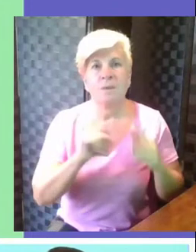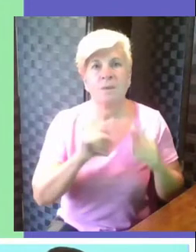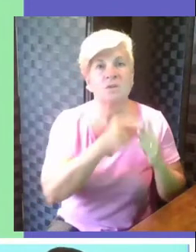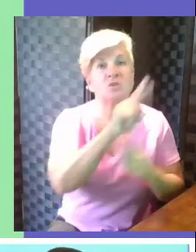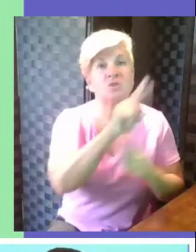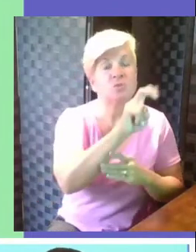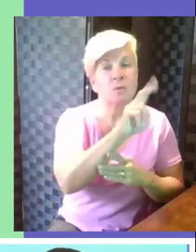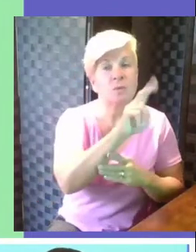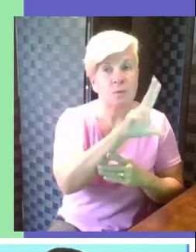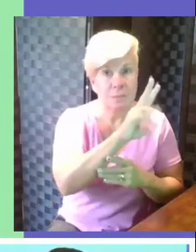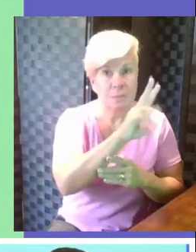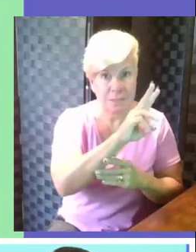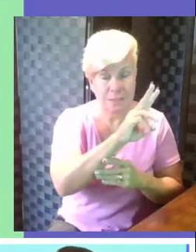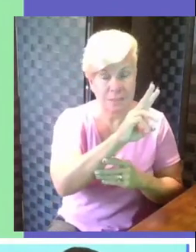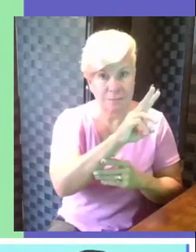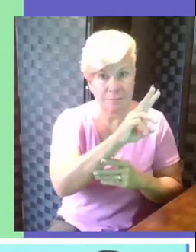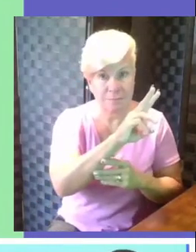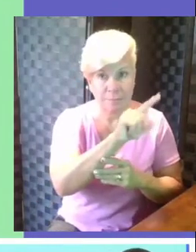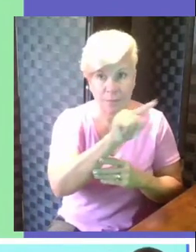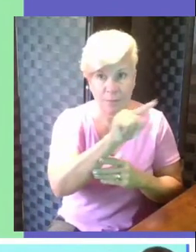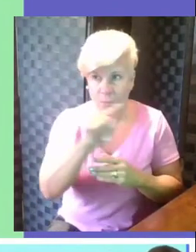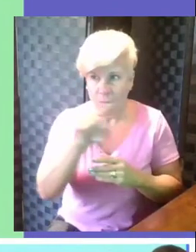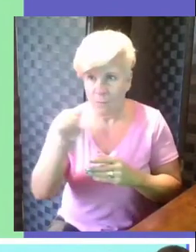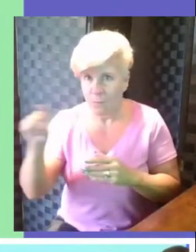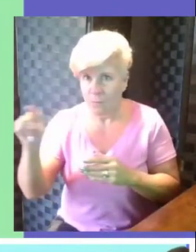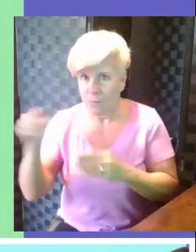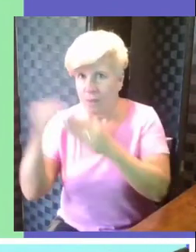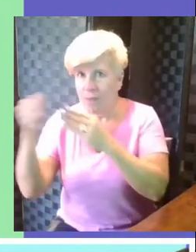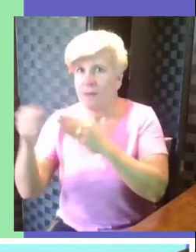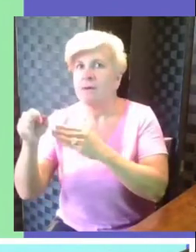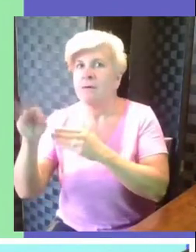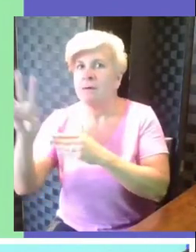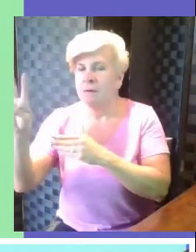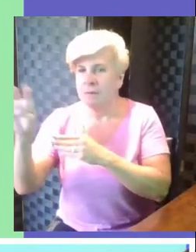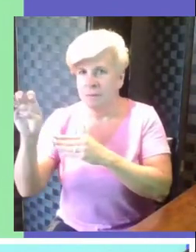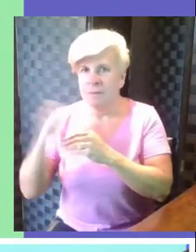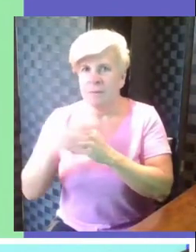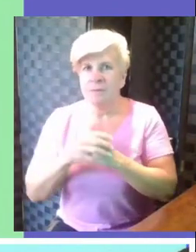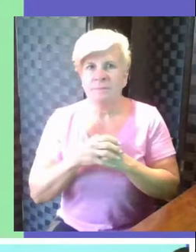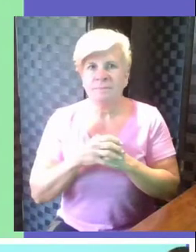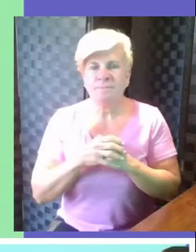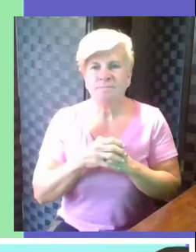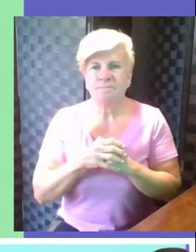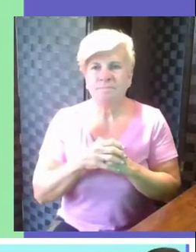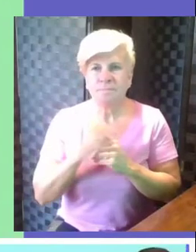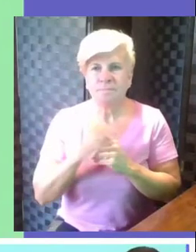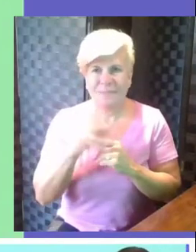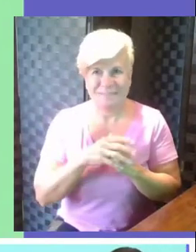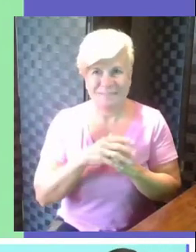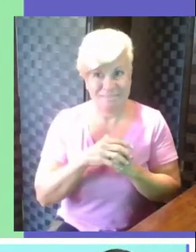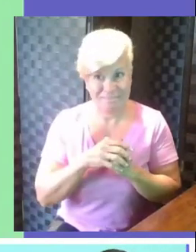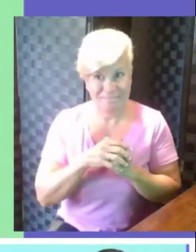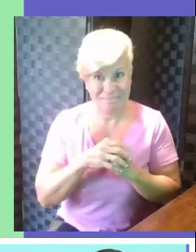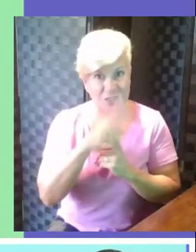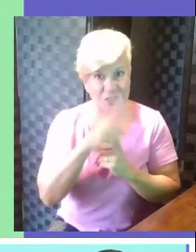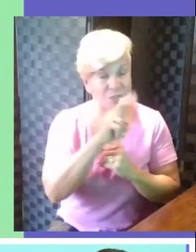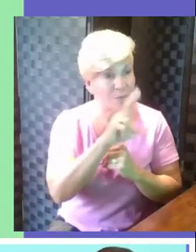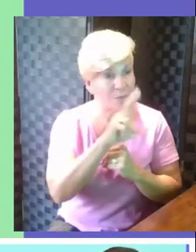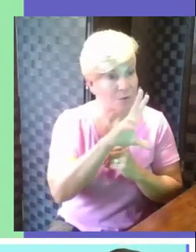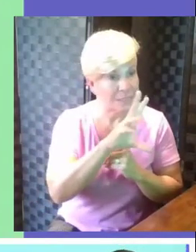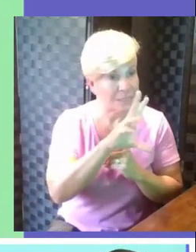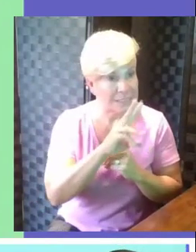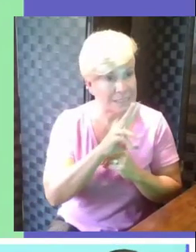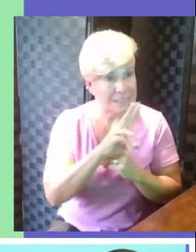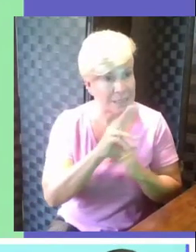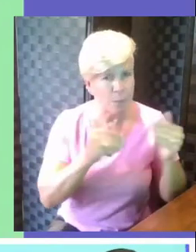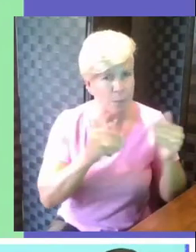with 236. I'm going to end with 400. Okay, 236, I want